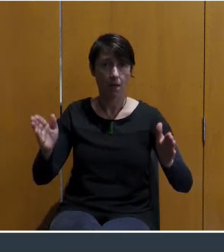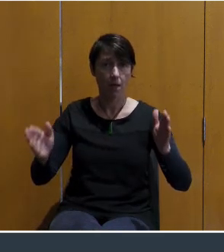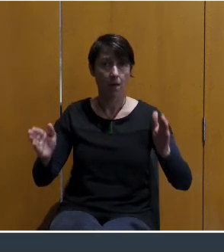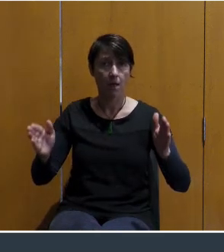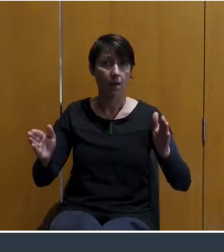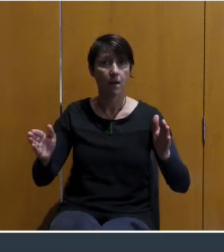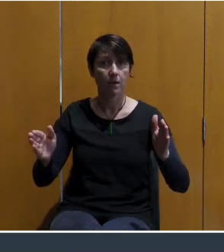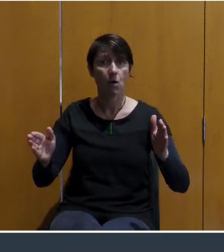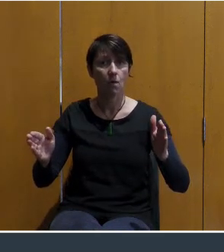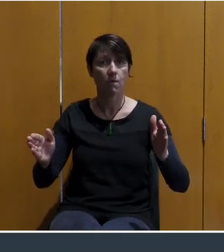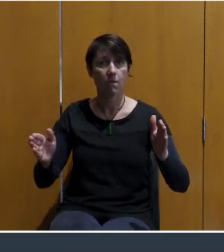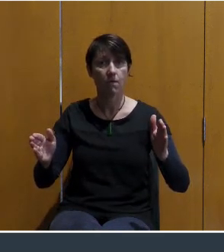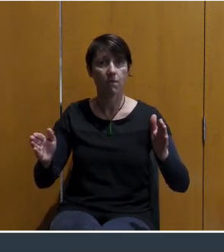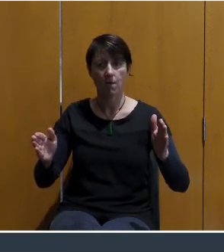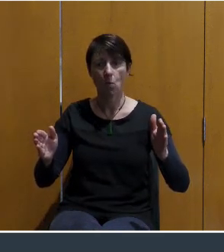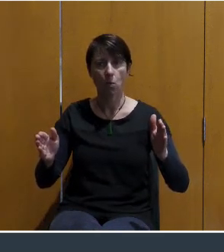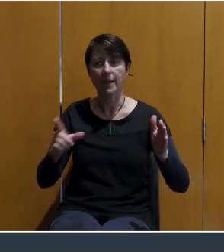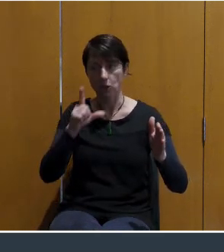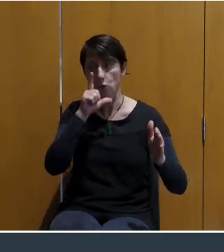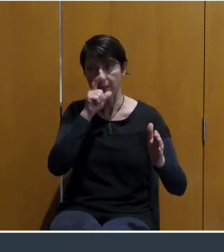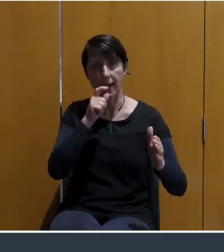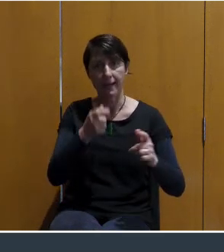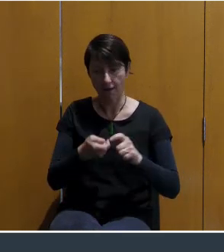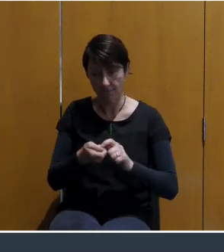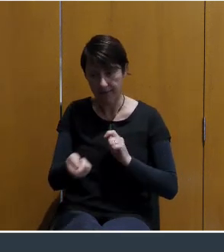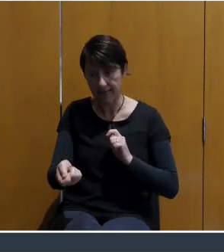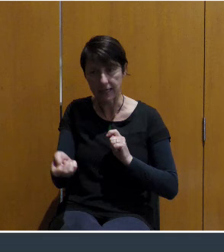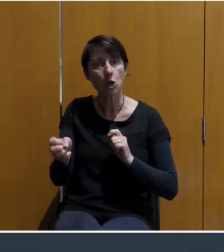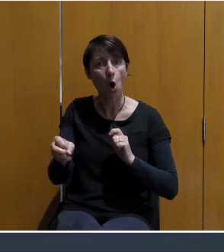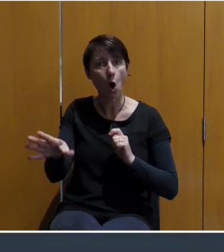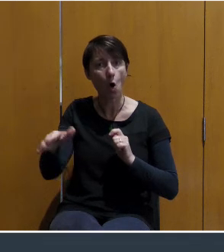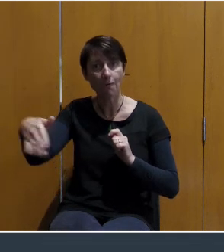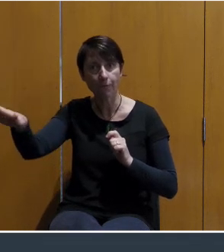3, which is, yes, a consequential change on the map as well.